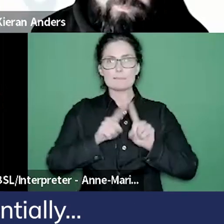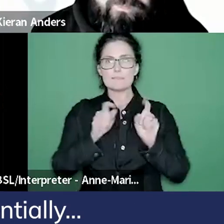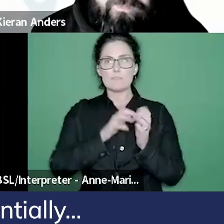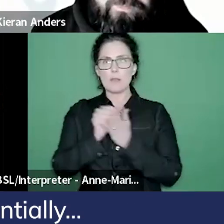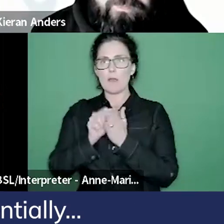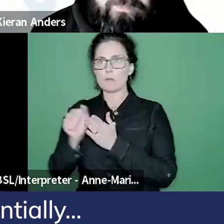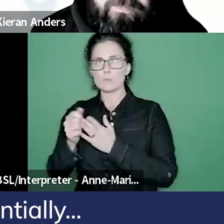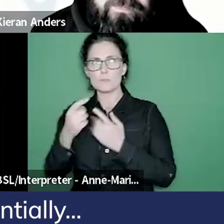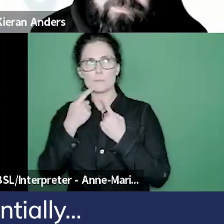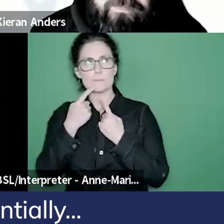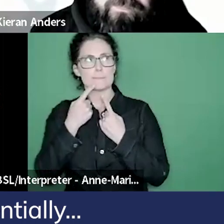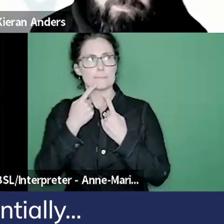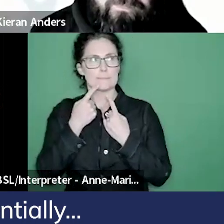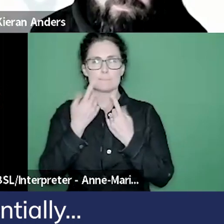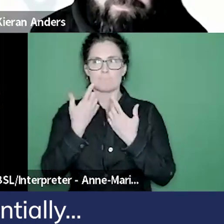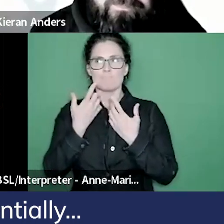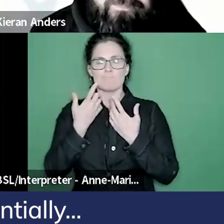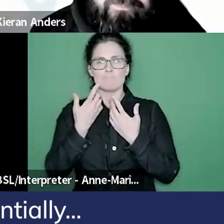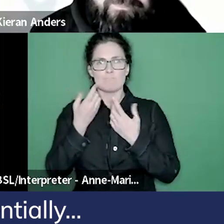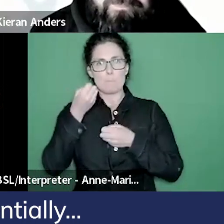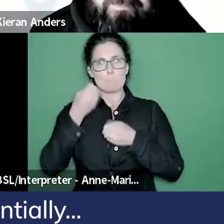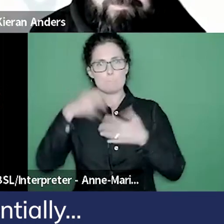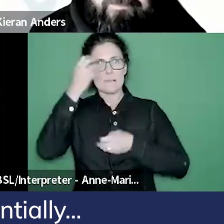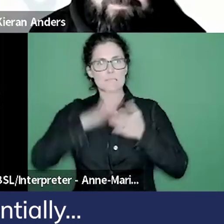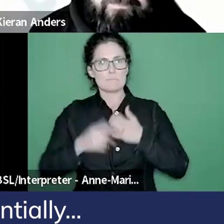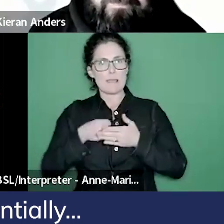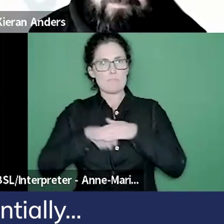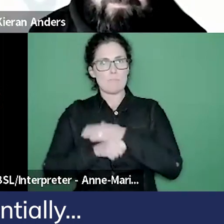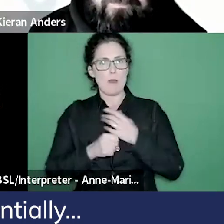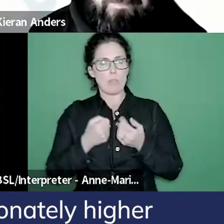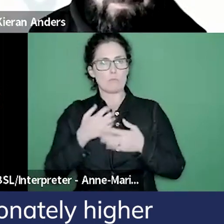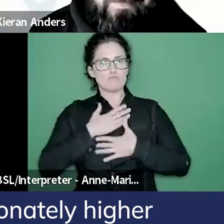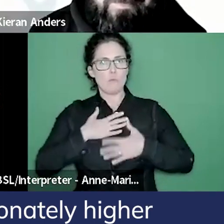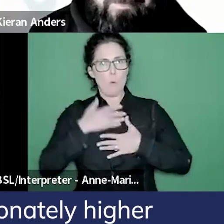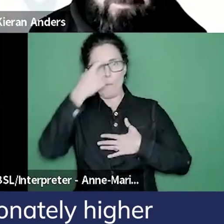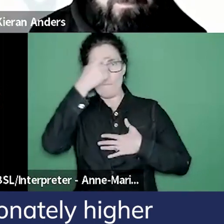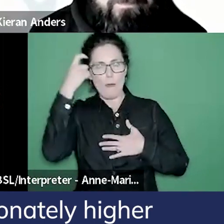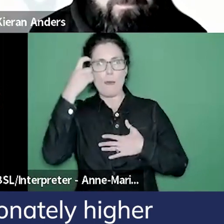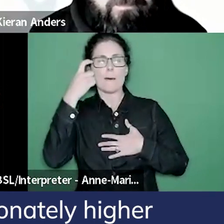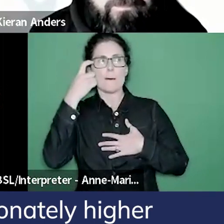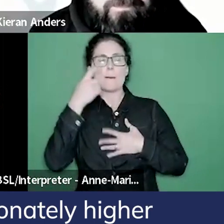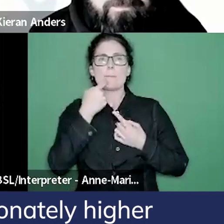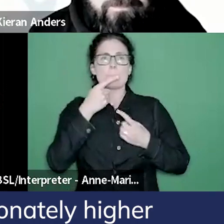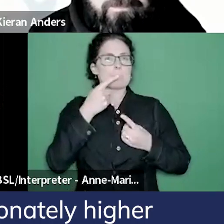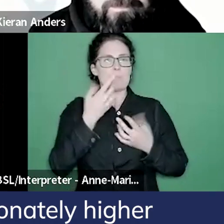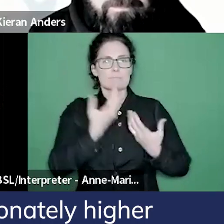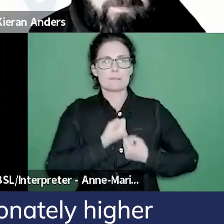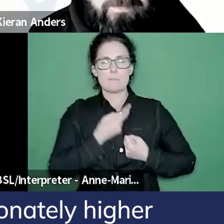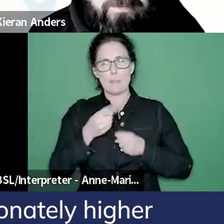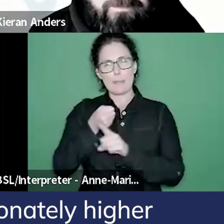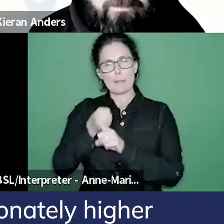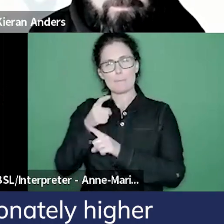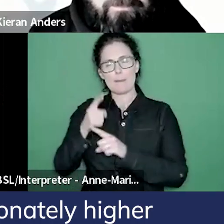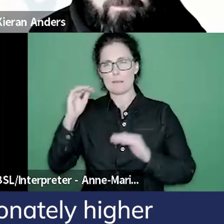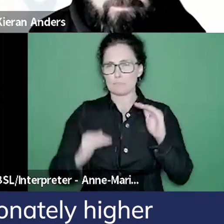So there's a lot of sort of potentially, we understand that the reason why sort of birth trauma, the impact on birth trauma is